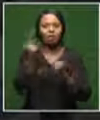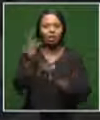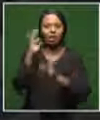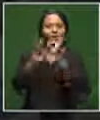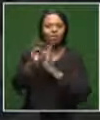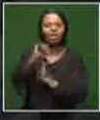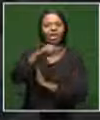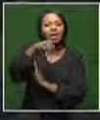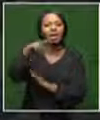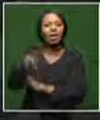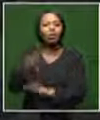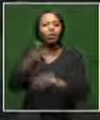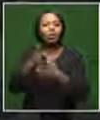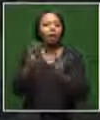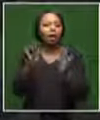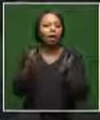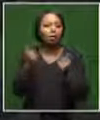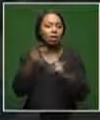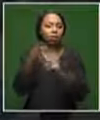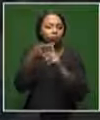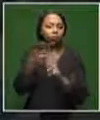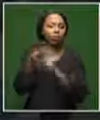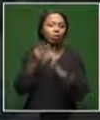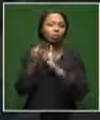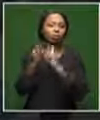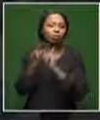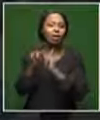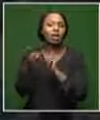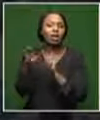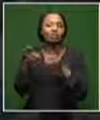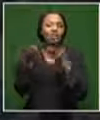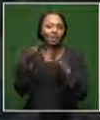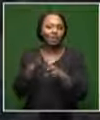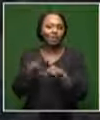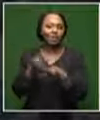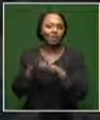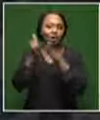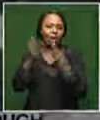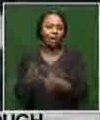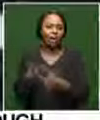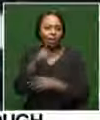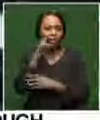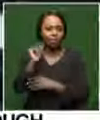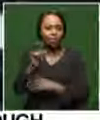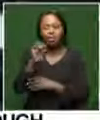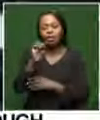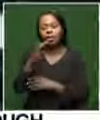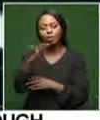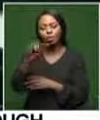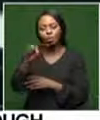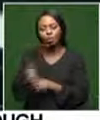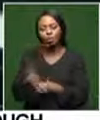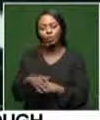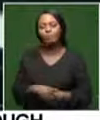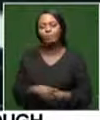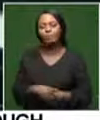can access it, we are now joined via Zoom by its founder and director, Tebogo. Now, Tebogo, a very good morning to you. Welcome to